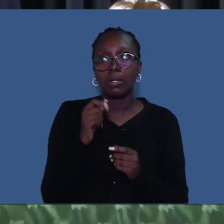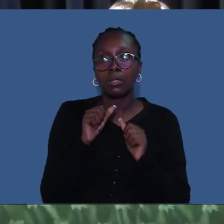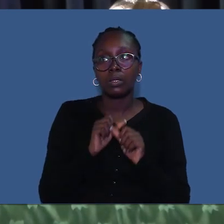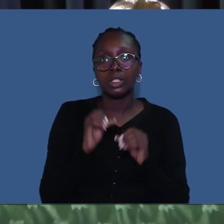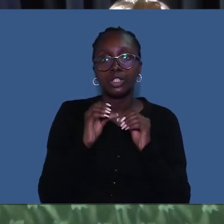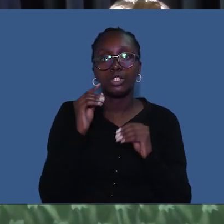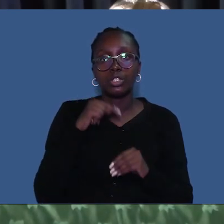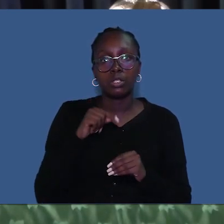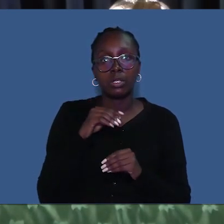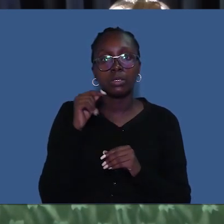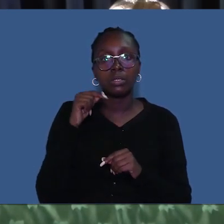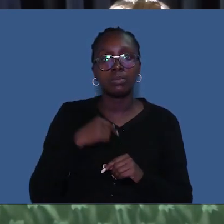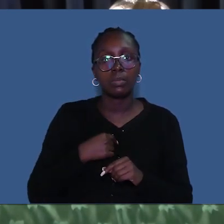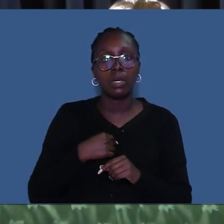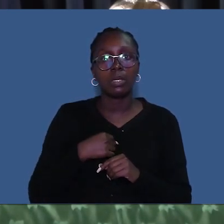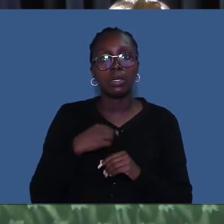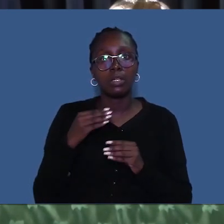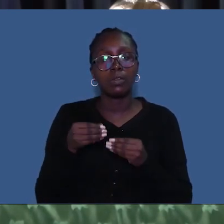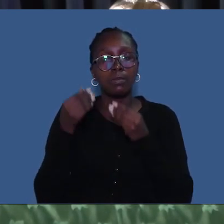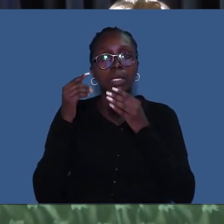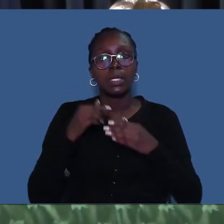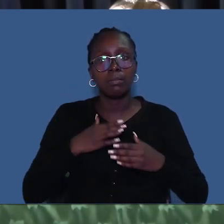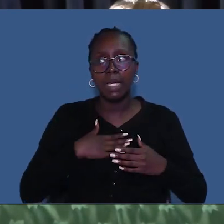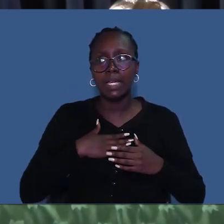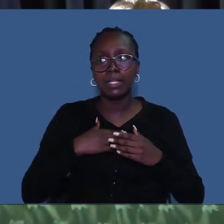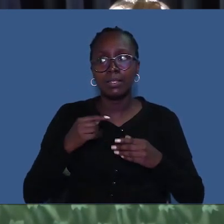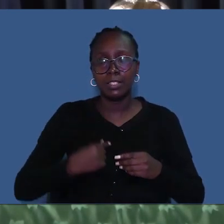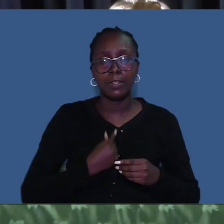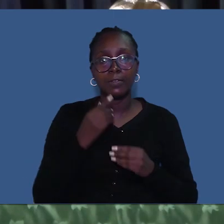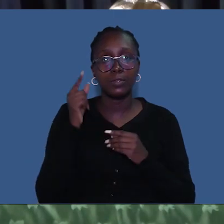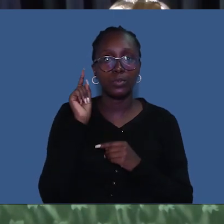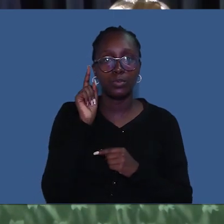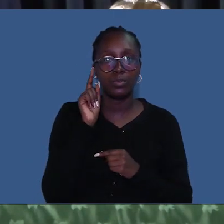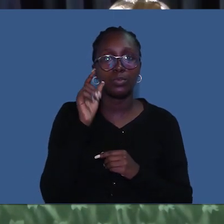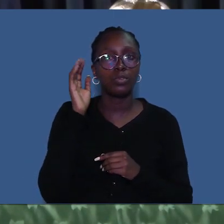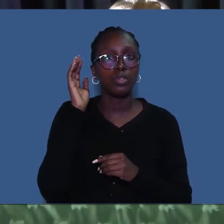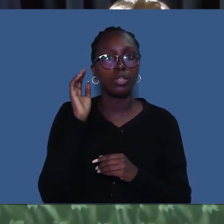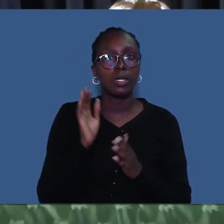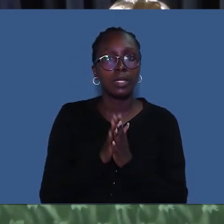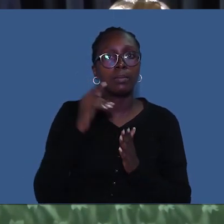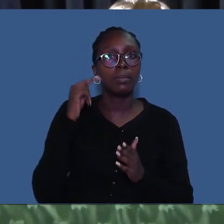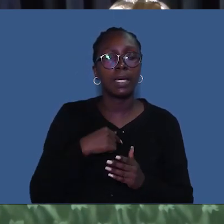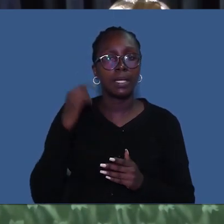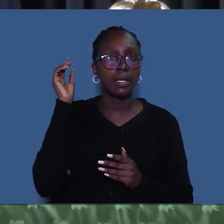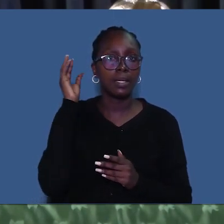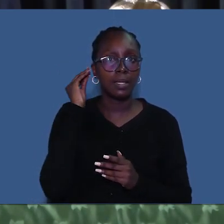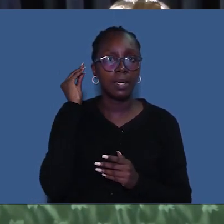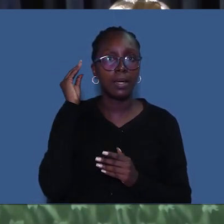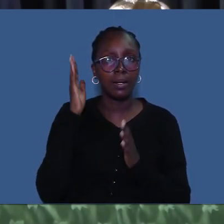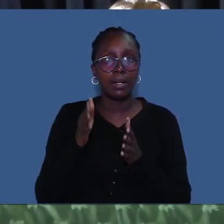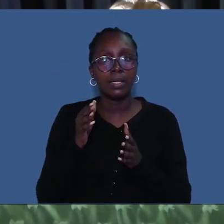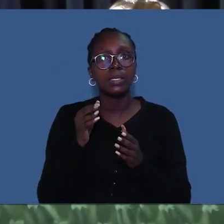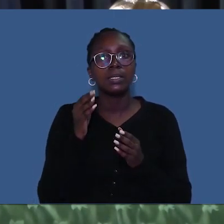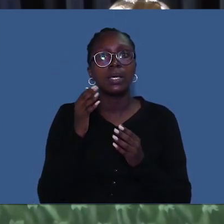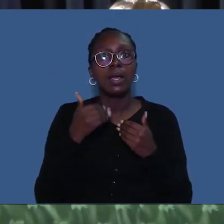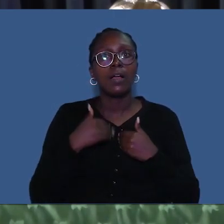in righteousness. I commit myself to you, O Lord, and my viewers as well, and my hearers, Lord. Would you have your way in each and every one of us?